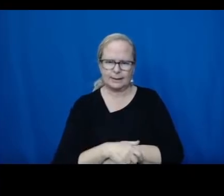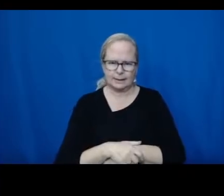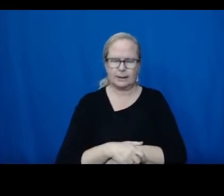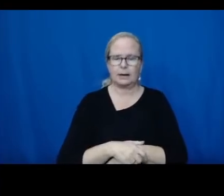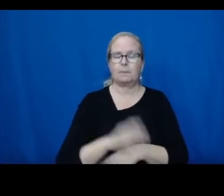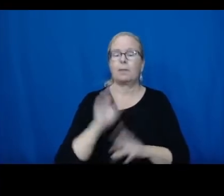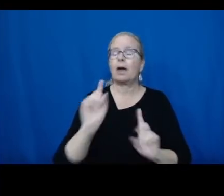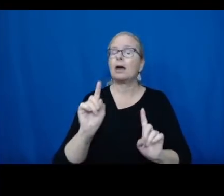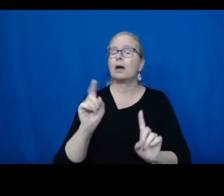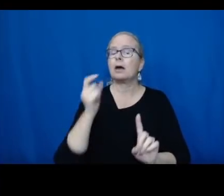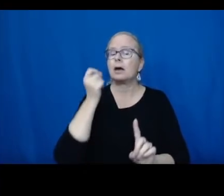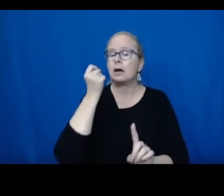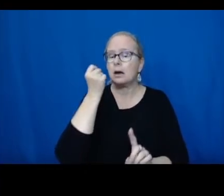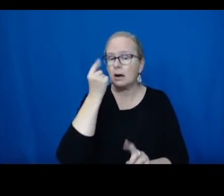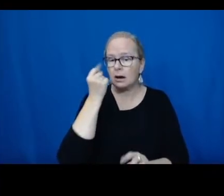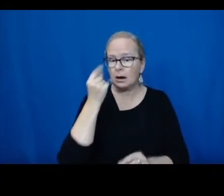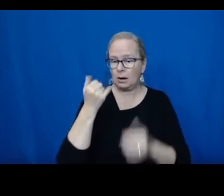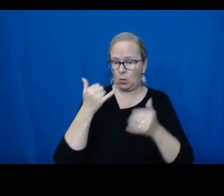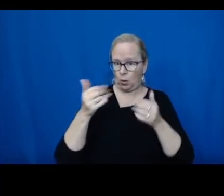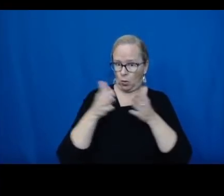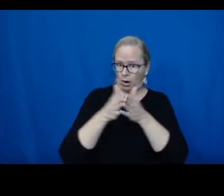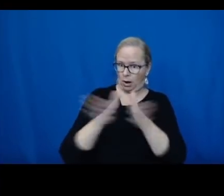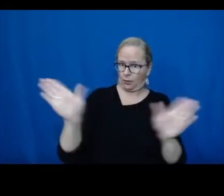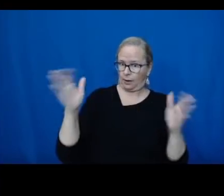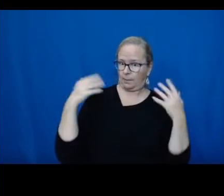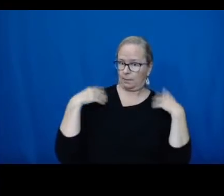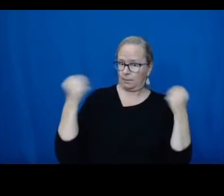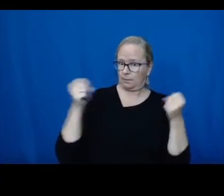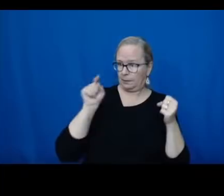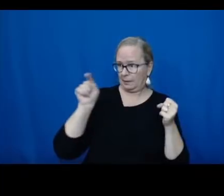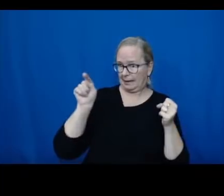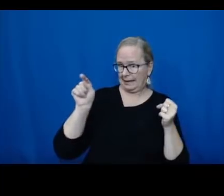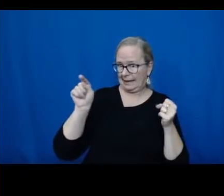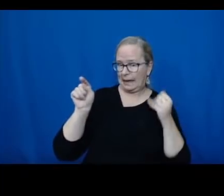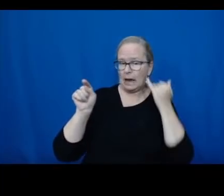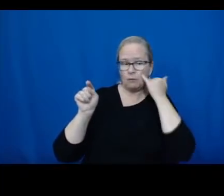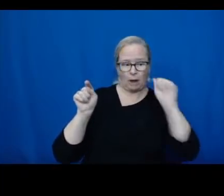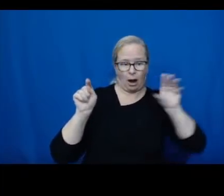you own something if you don't own it.